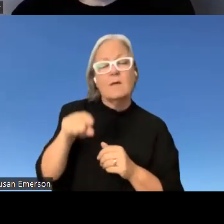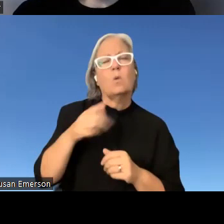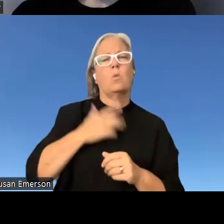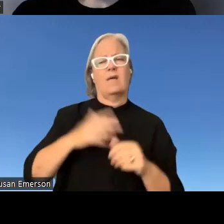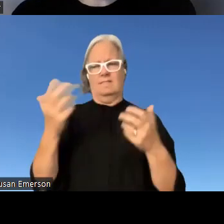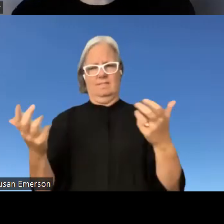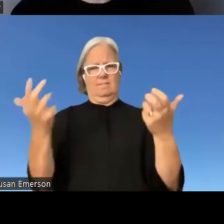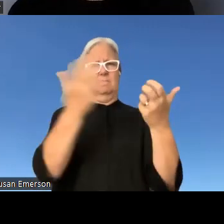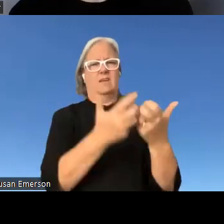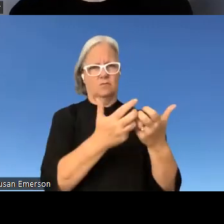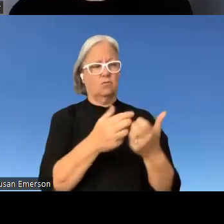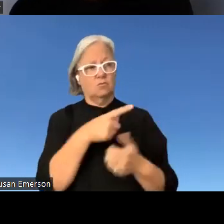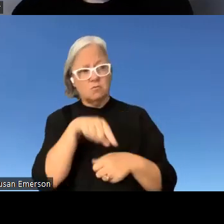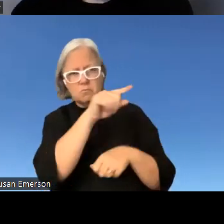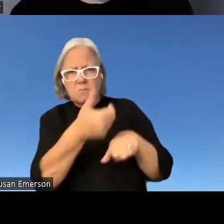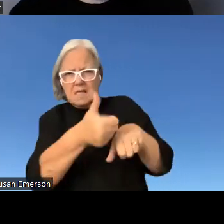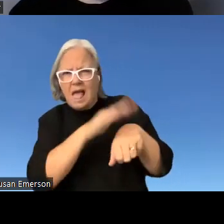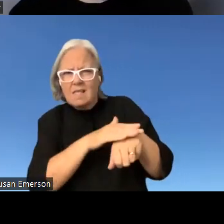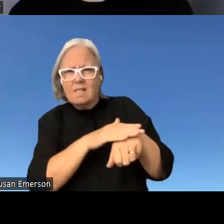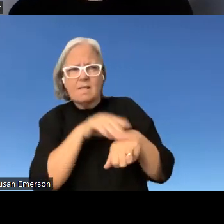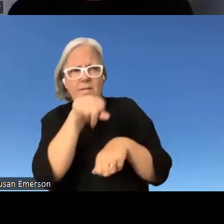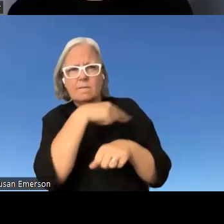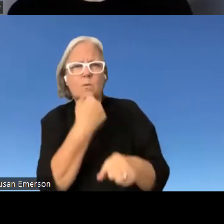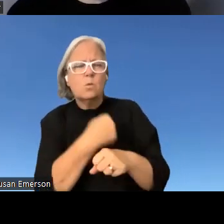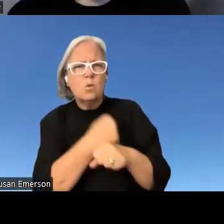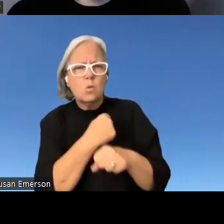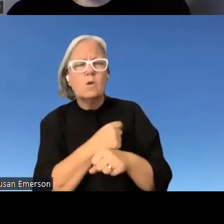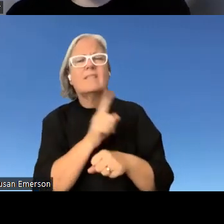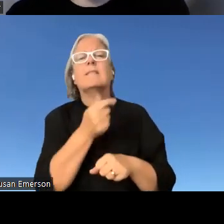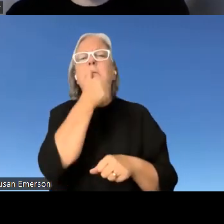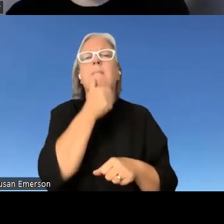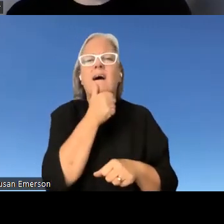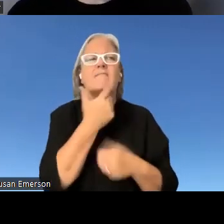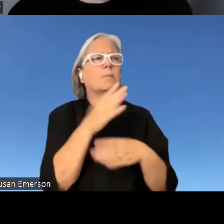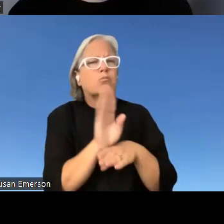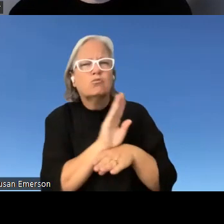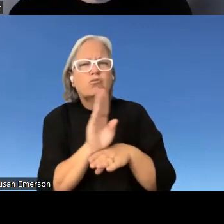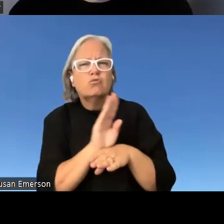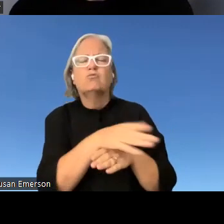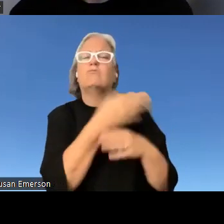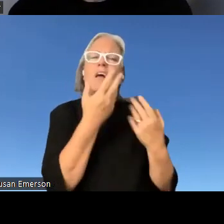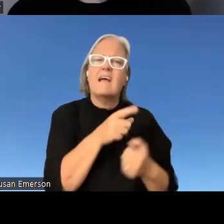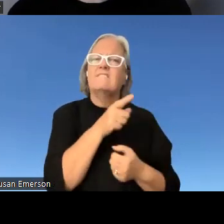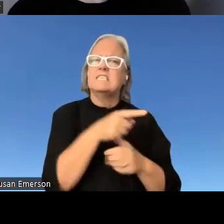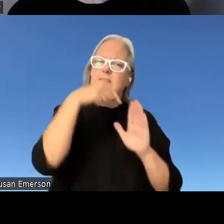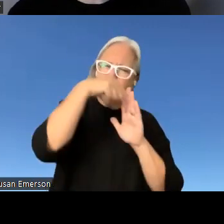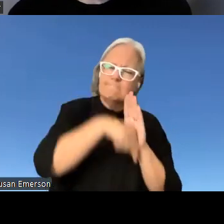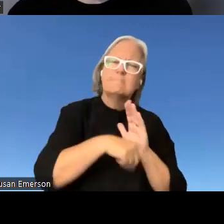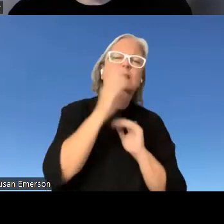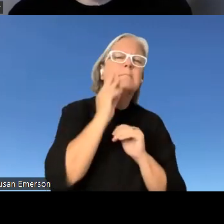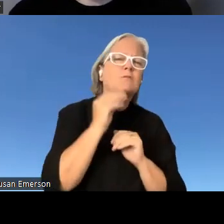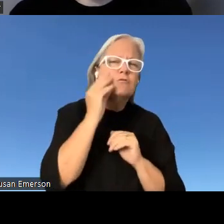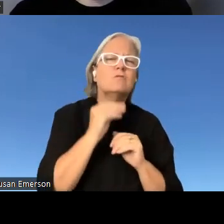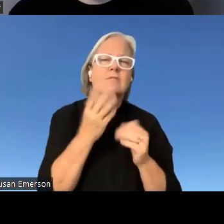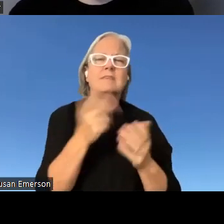with experts who are working in the private sector, who have experience in the private sector and can really judge